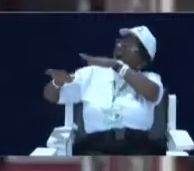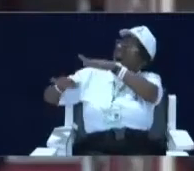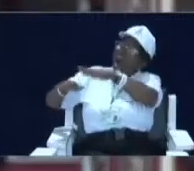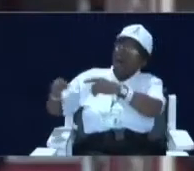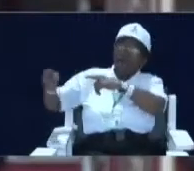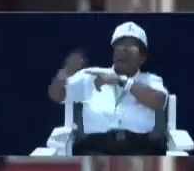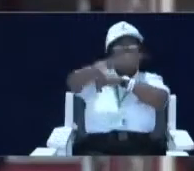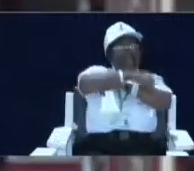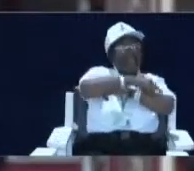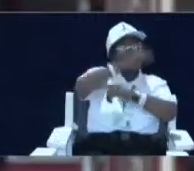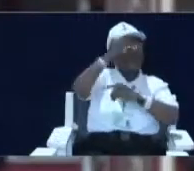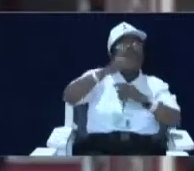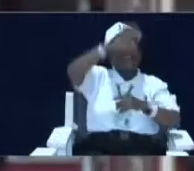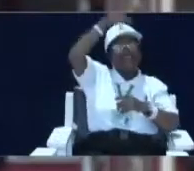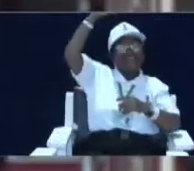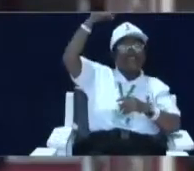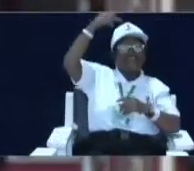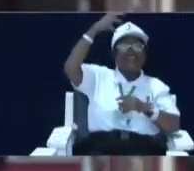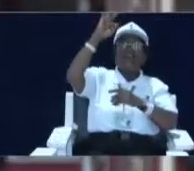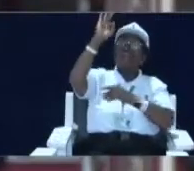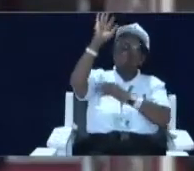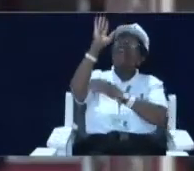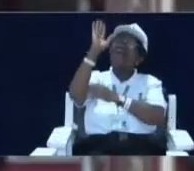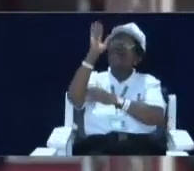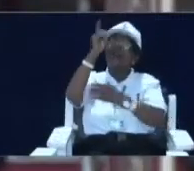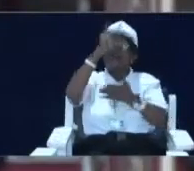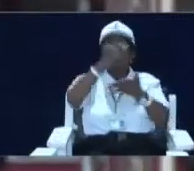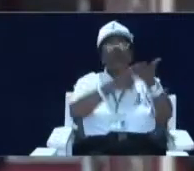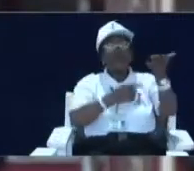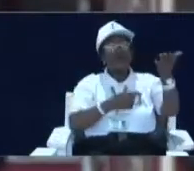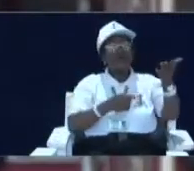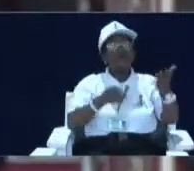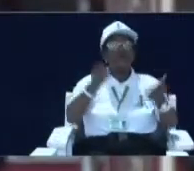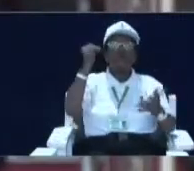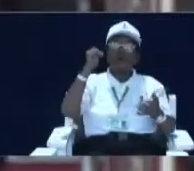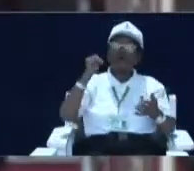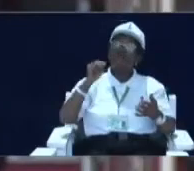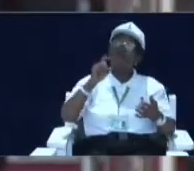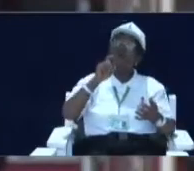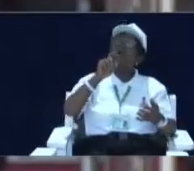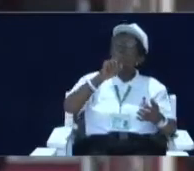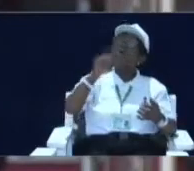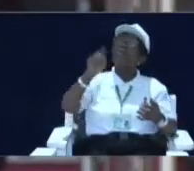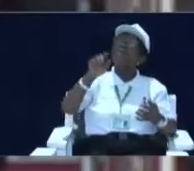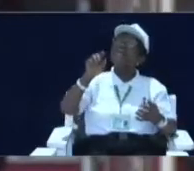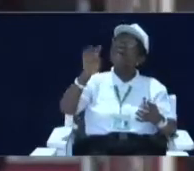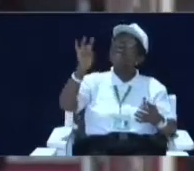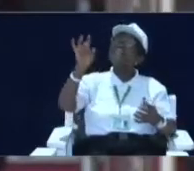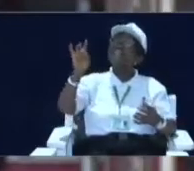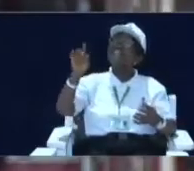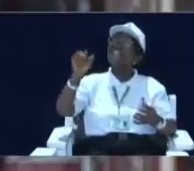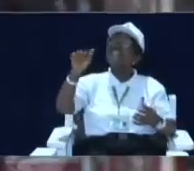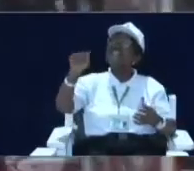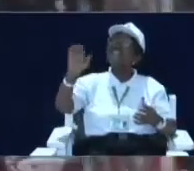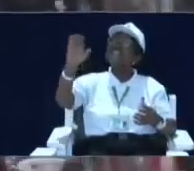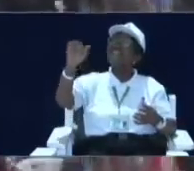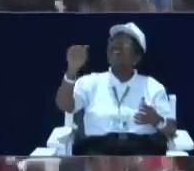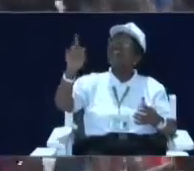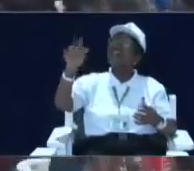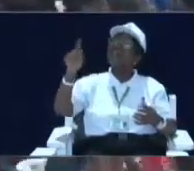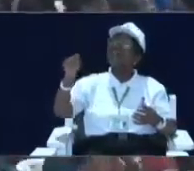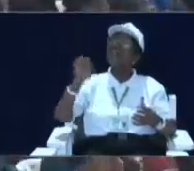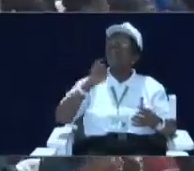Today, by the grace of God, what was 140 acres is now more than 800 acres.